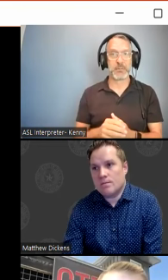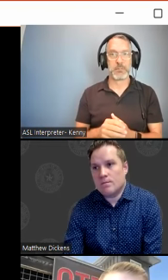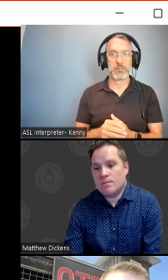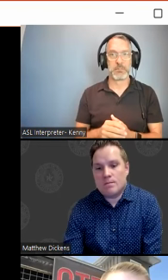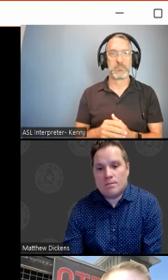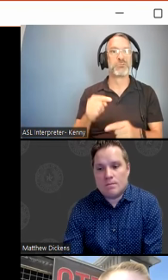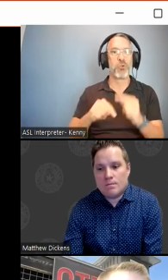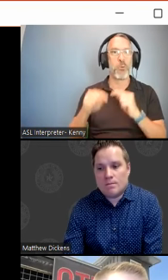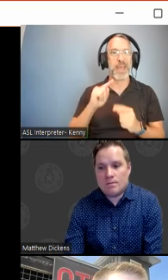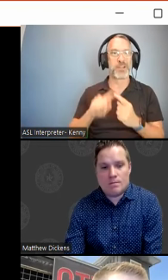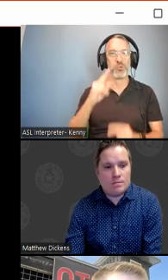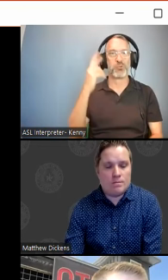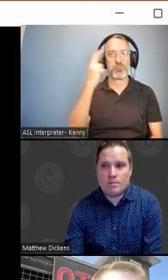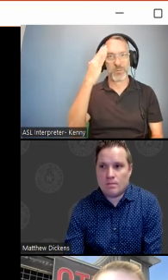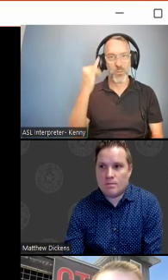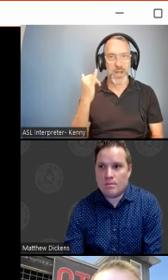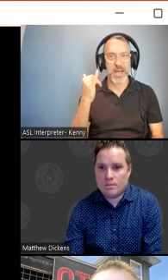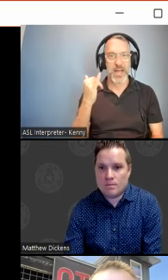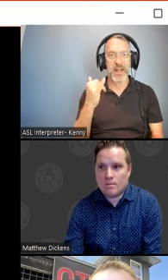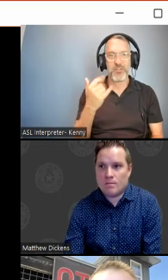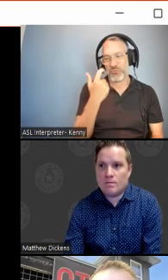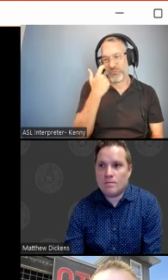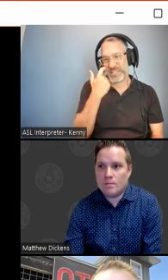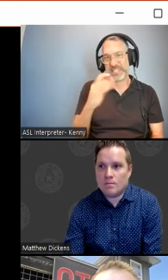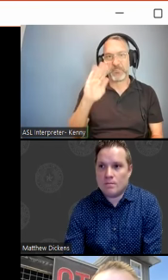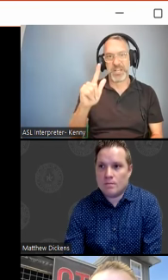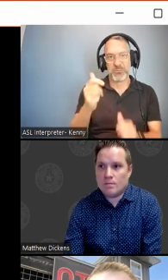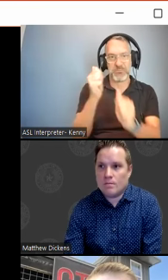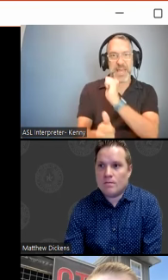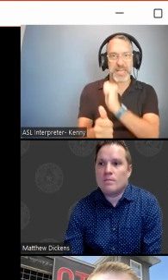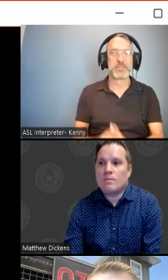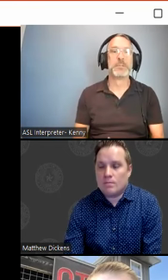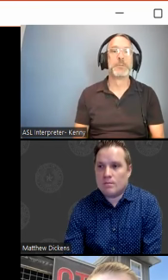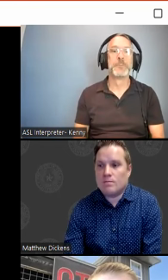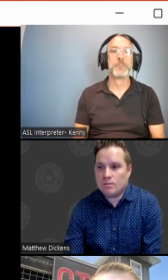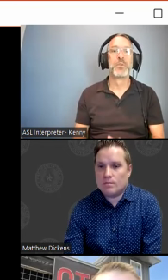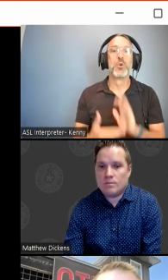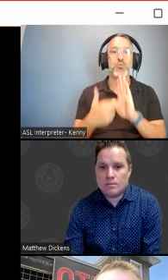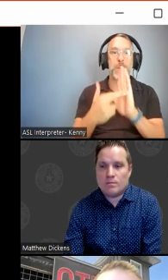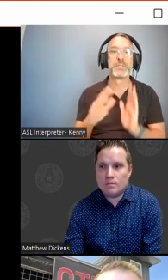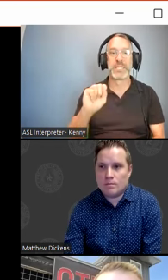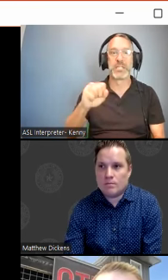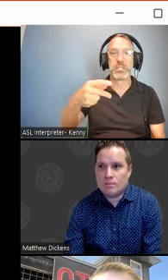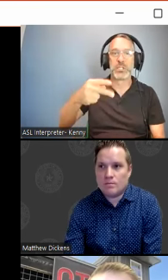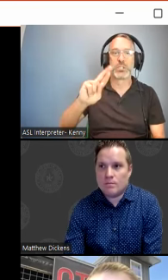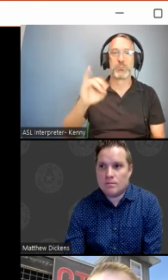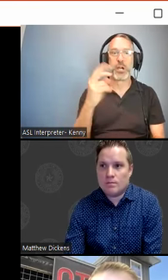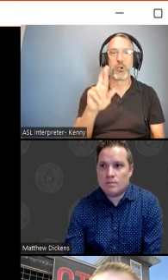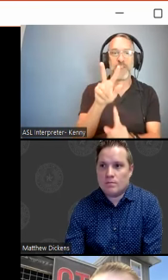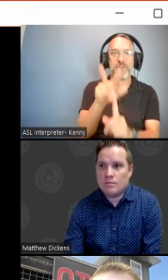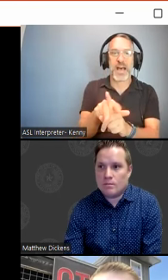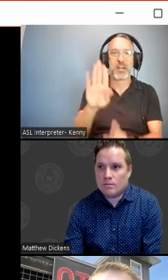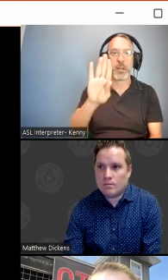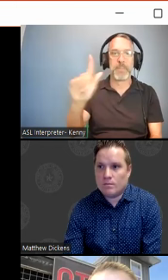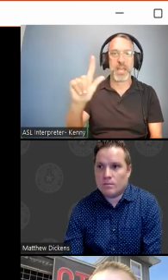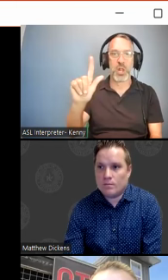go back to why the recent bill had to be passed. Then Representative Springer had filed a bill that